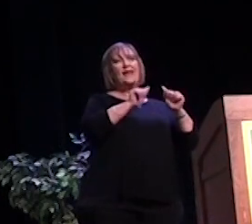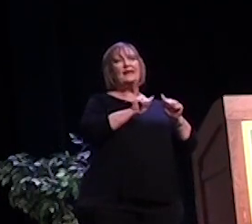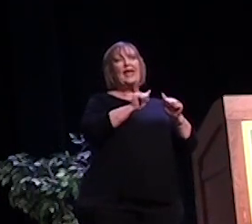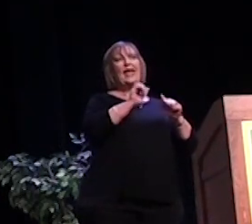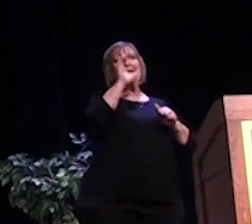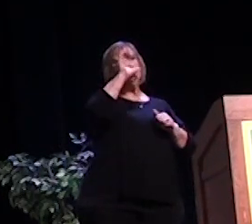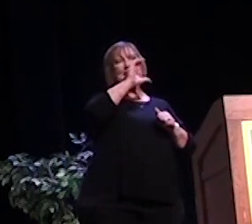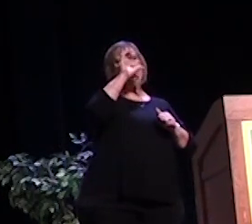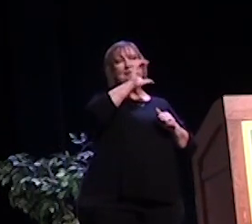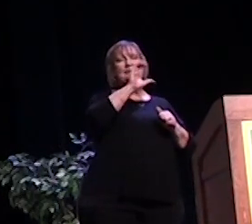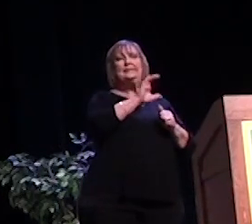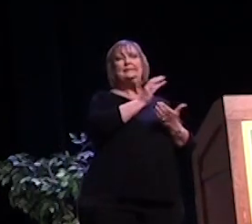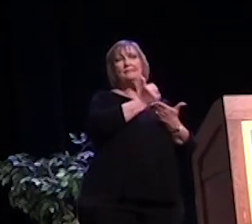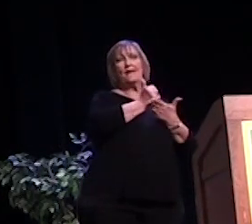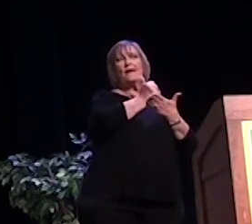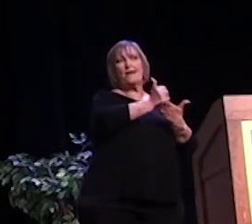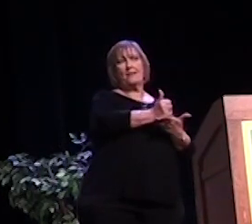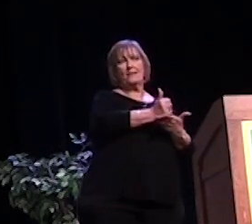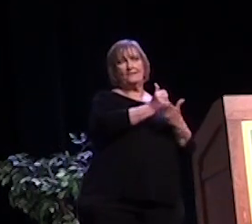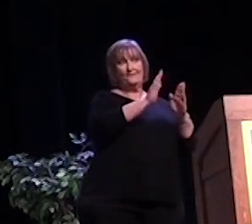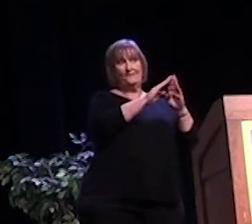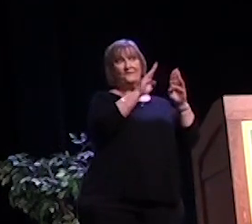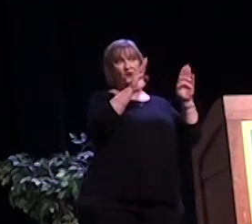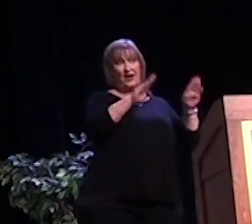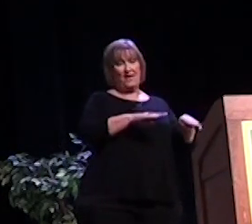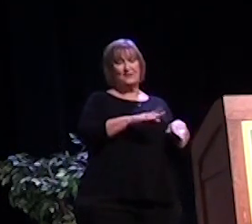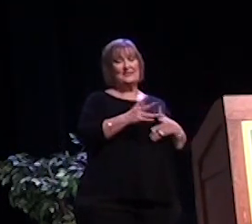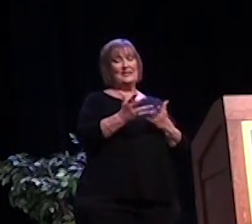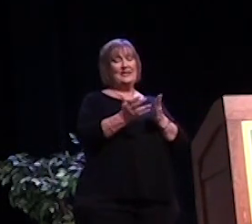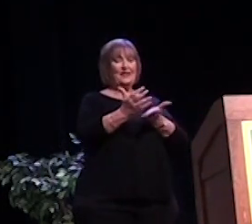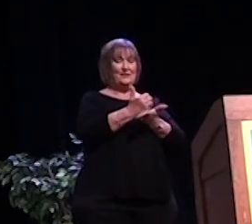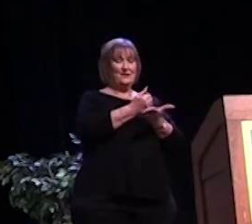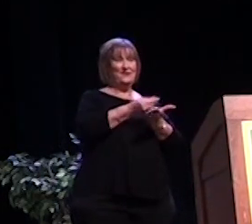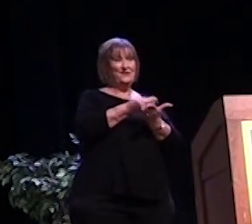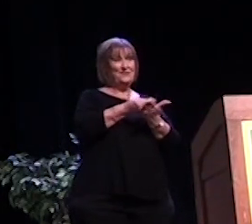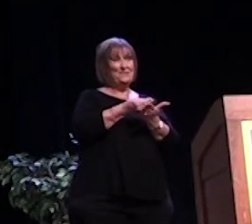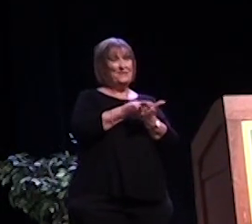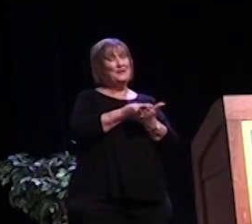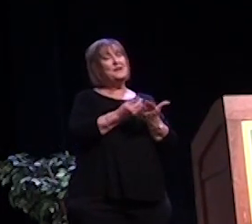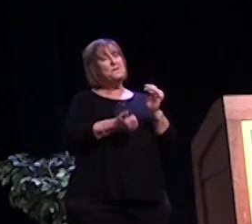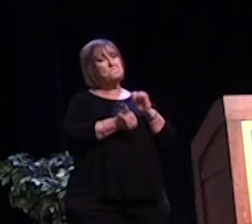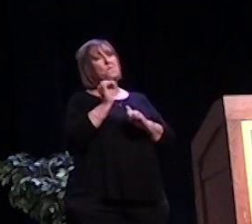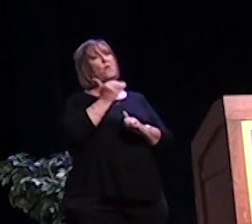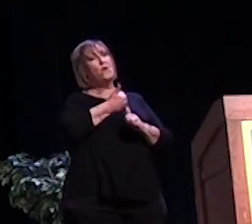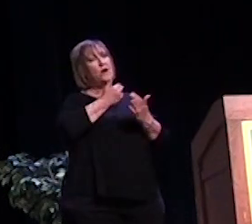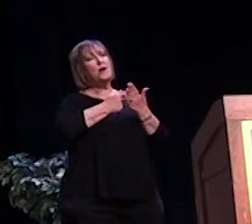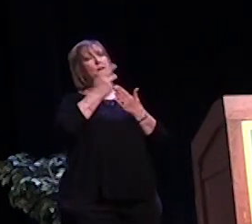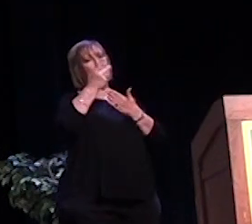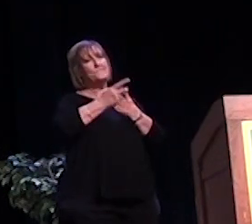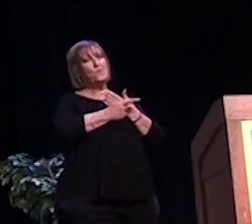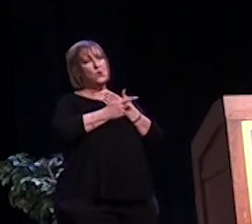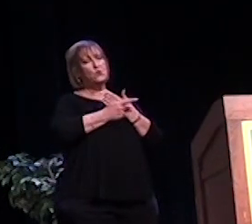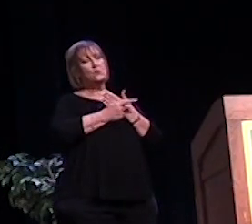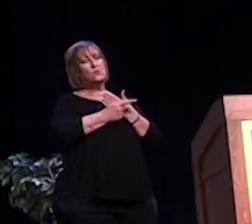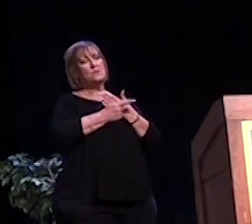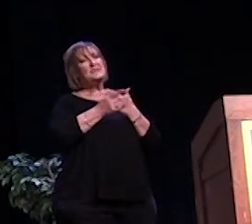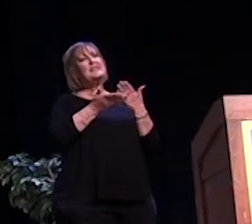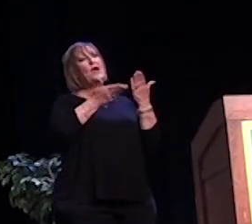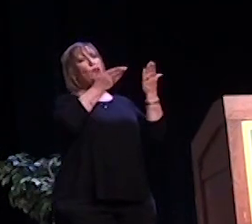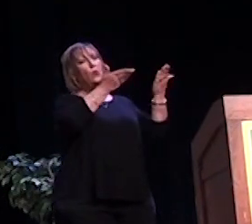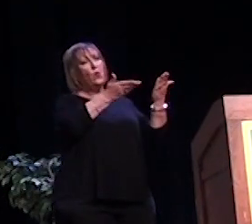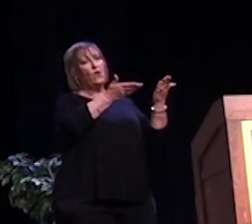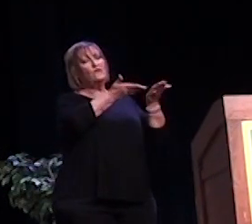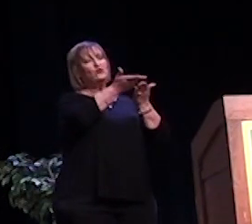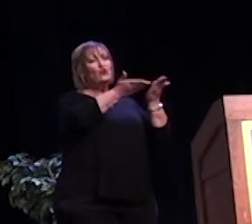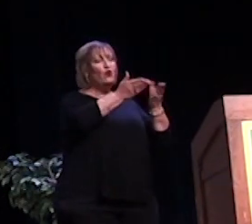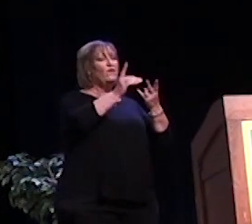can receive that assistance. And for the income qualifications, for most of our programming that we have in-house on the social service